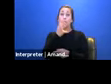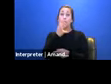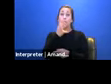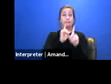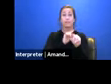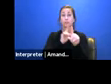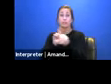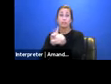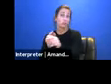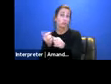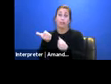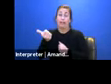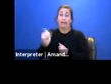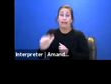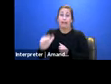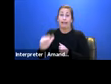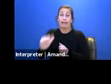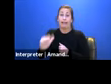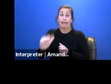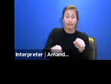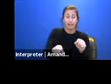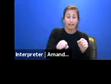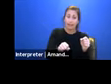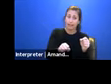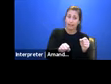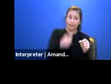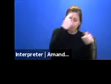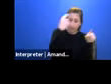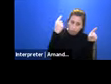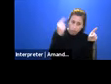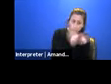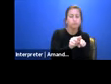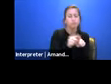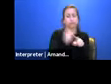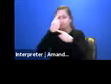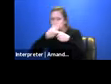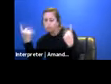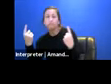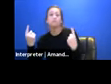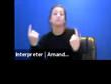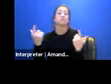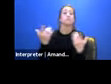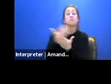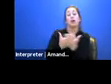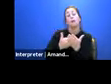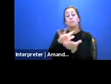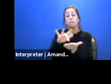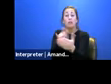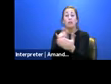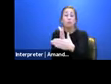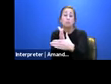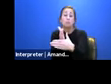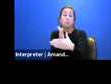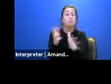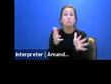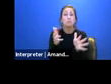any of these areas. They could strongly disagree. Some were neutral, some agreed, and some strongly agreed. And what we wanted to